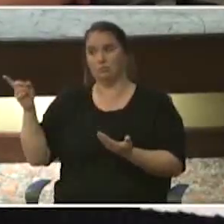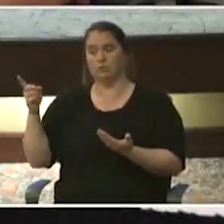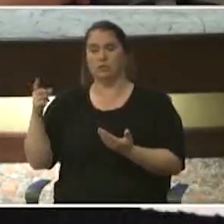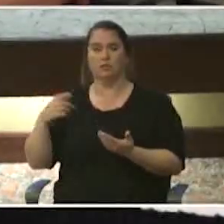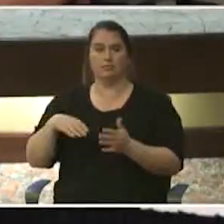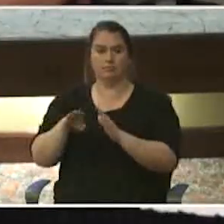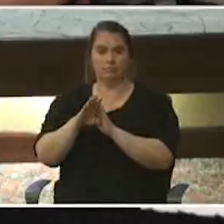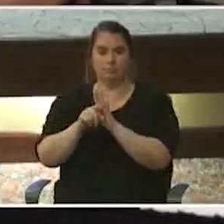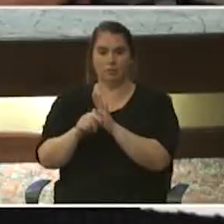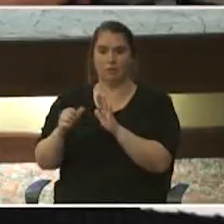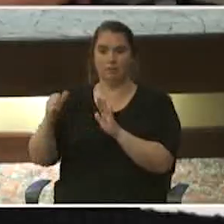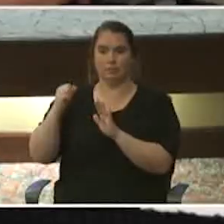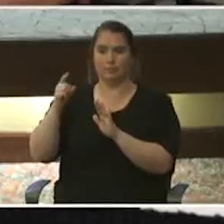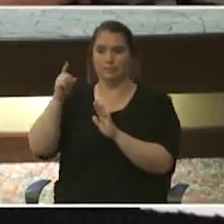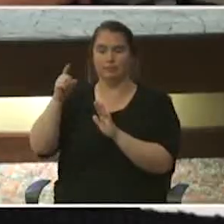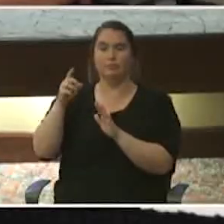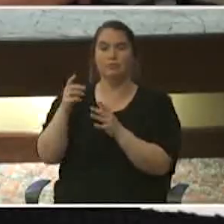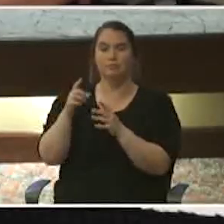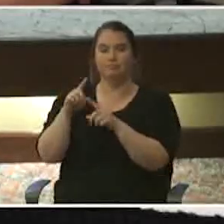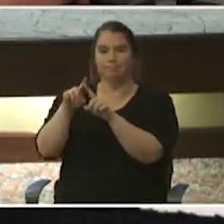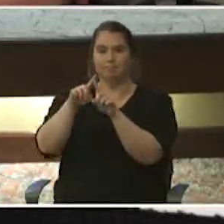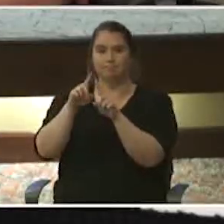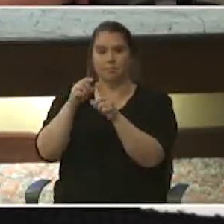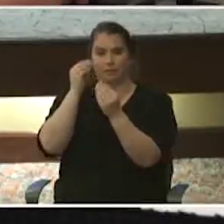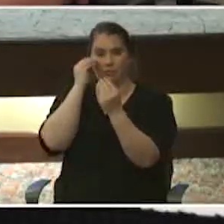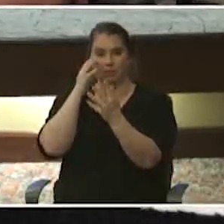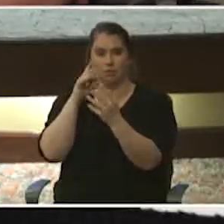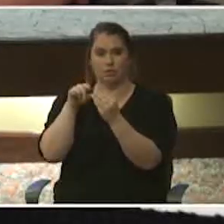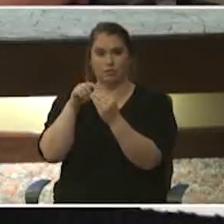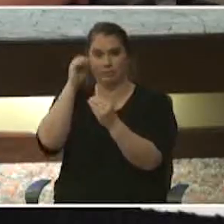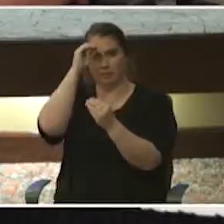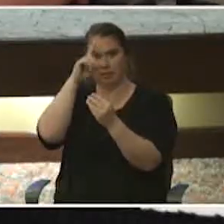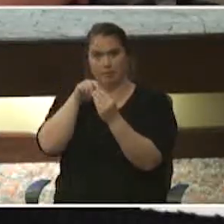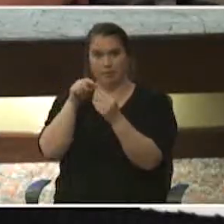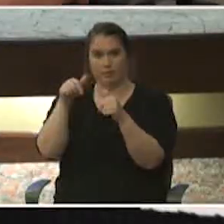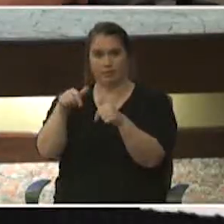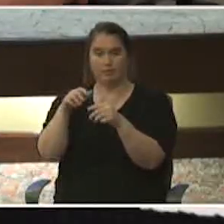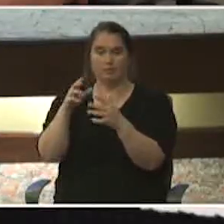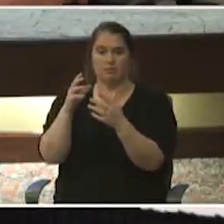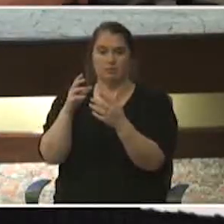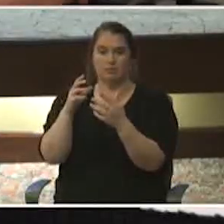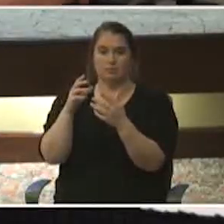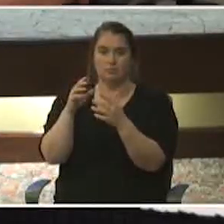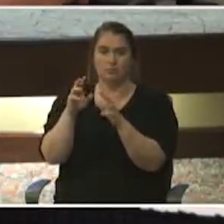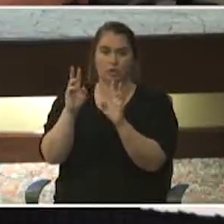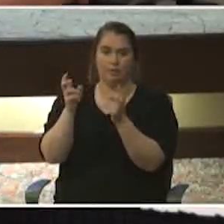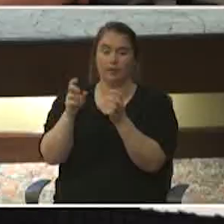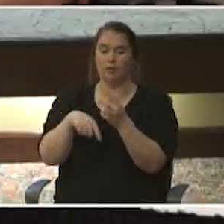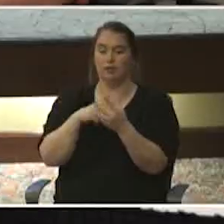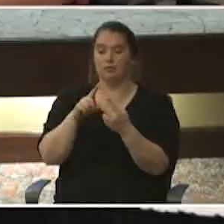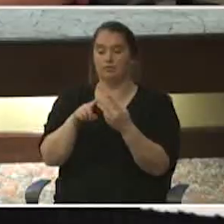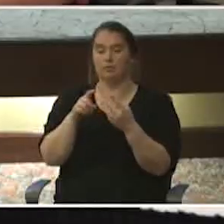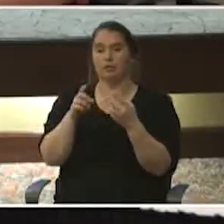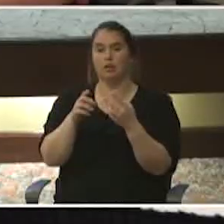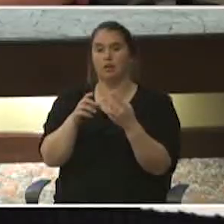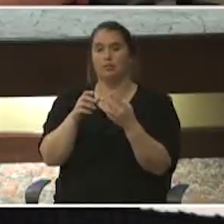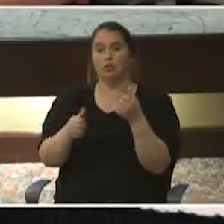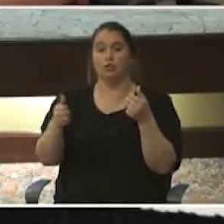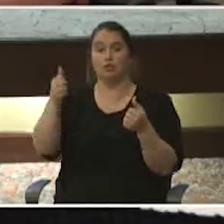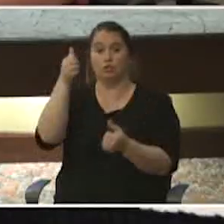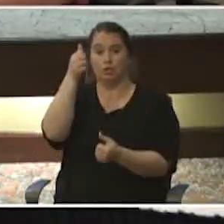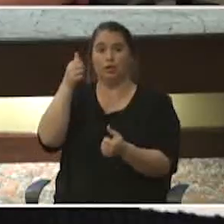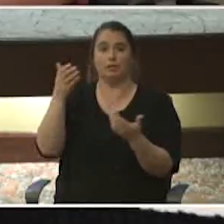background and context on this topic. Cheryl Foster, who serves as our board's chair, and Dr. Michelle Nimick, our animal welfare representative on the